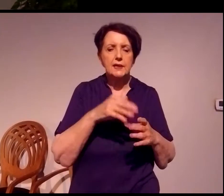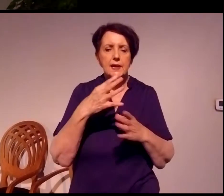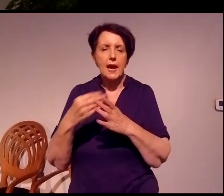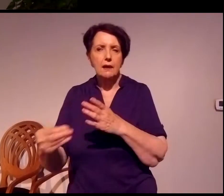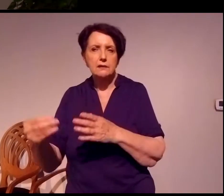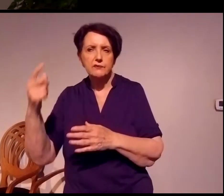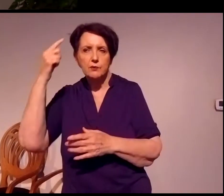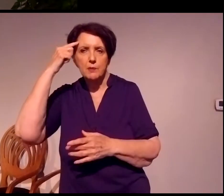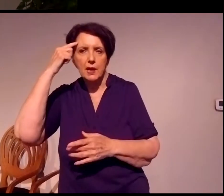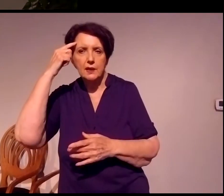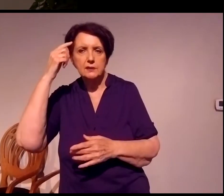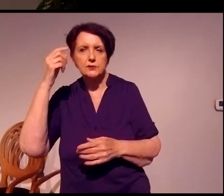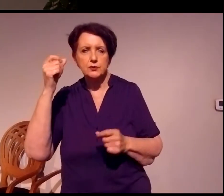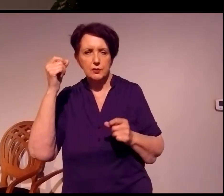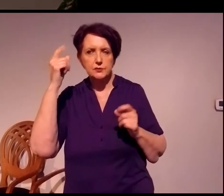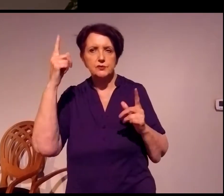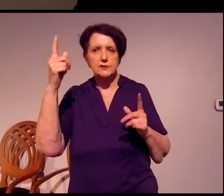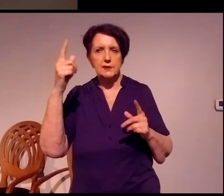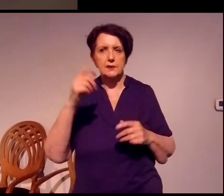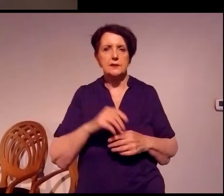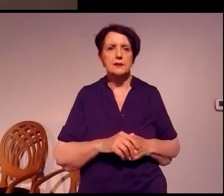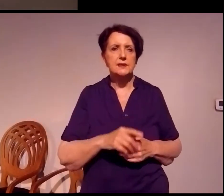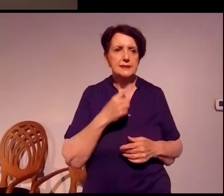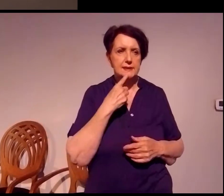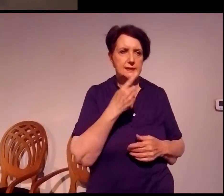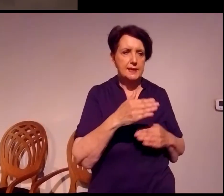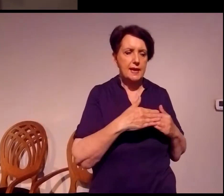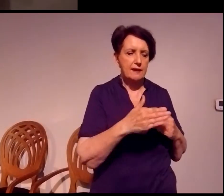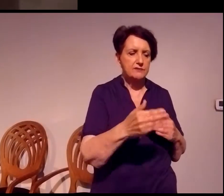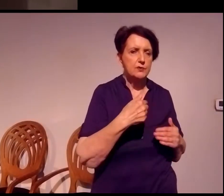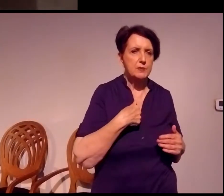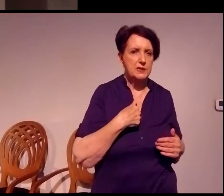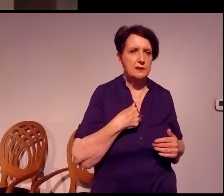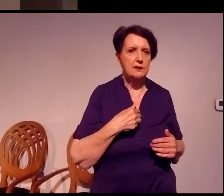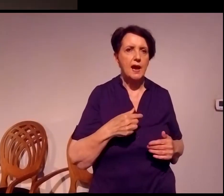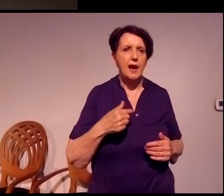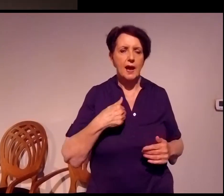temple. And repeat after me, I choose me.